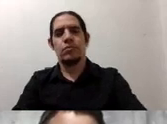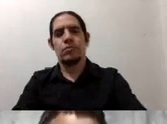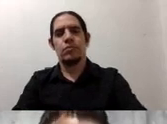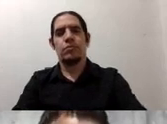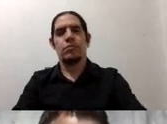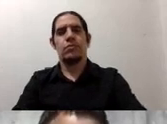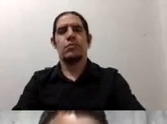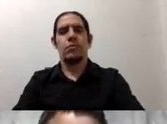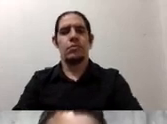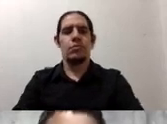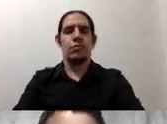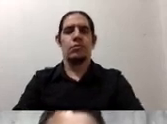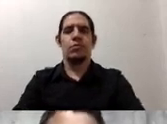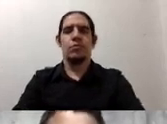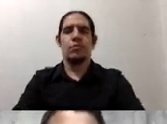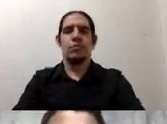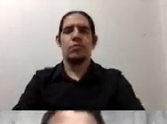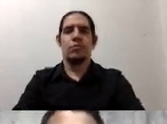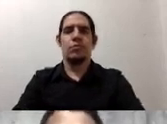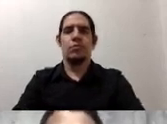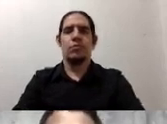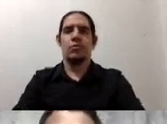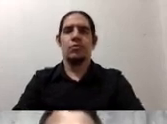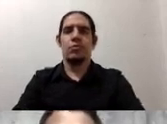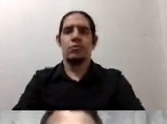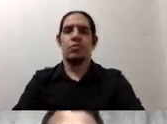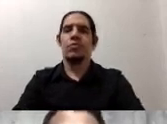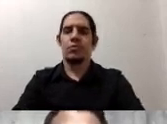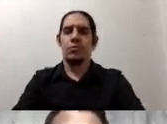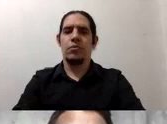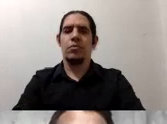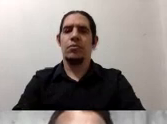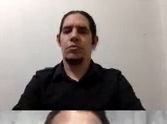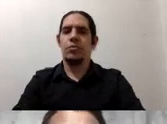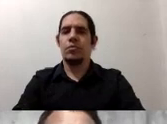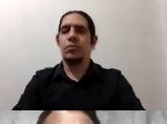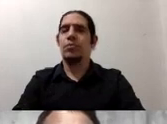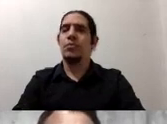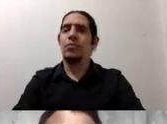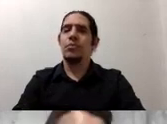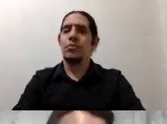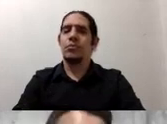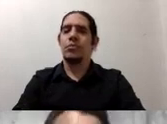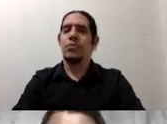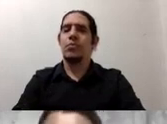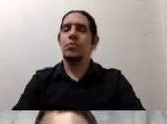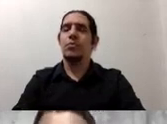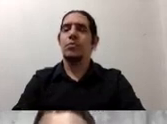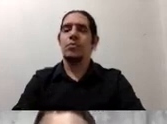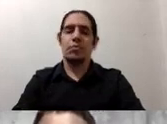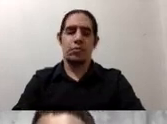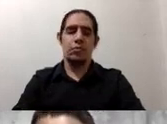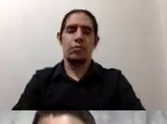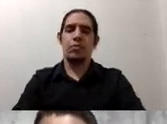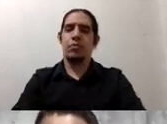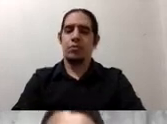and it's mentioned that most of the students were little aware of this type of English, and only 2 of the participants were familiar with non-standard